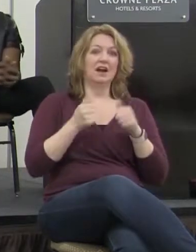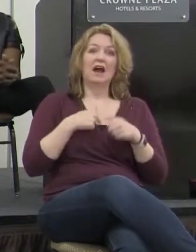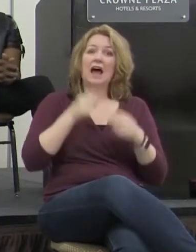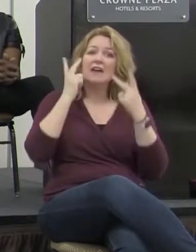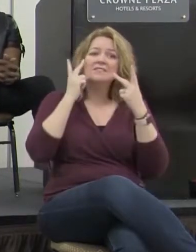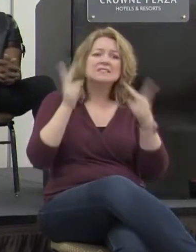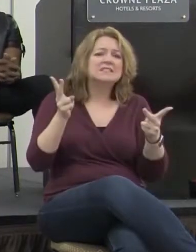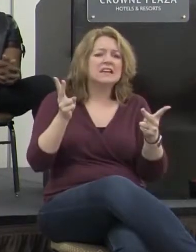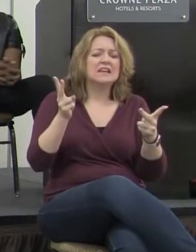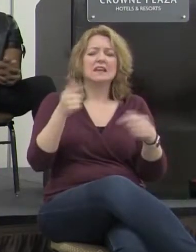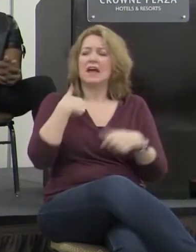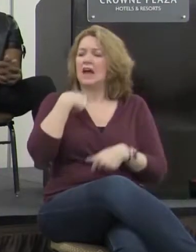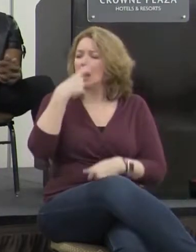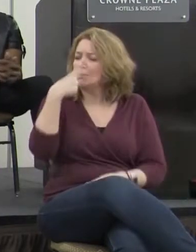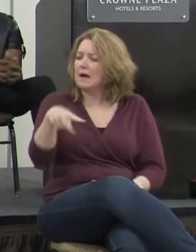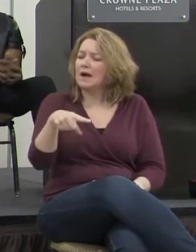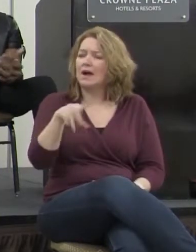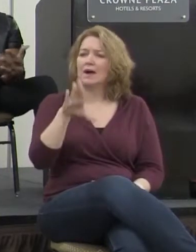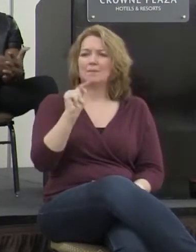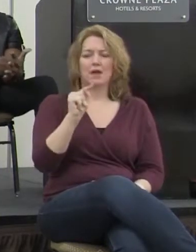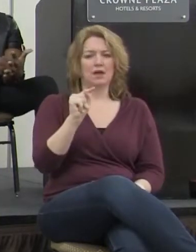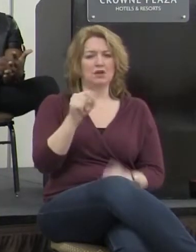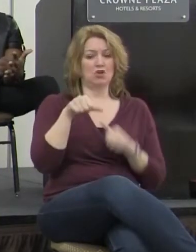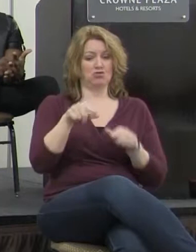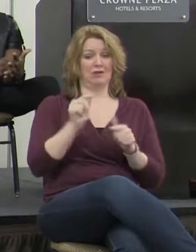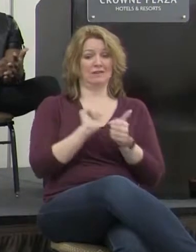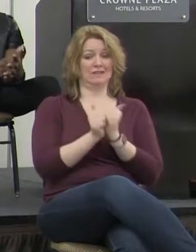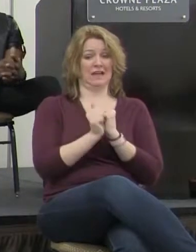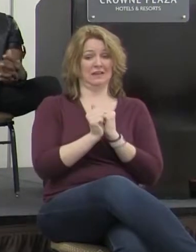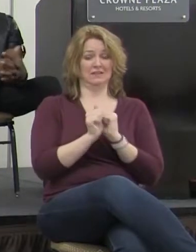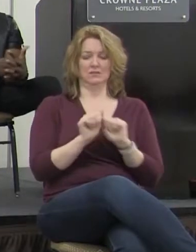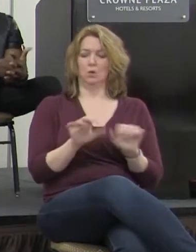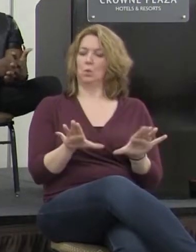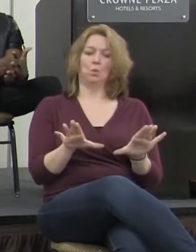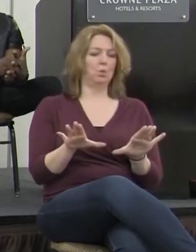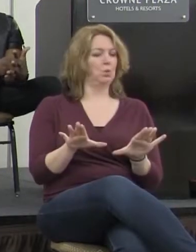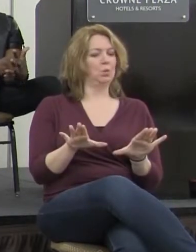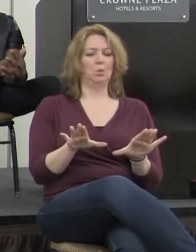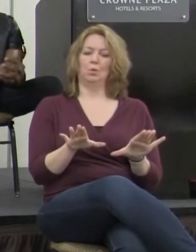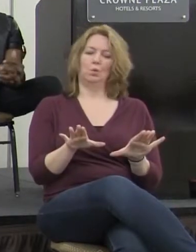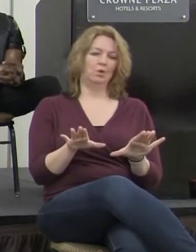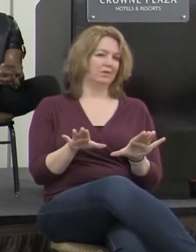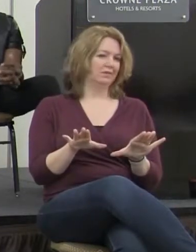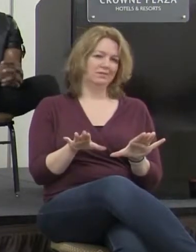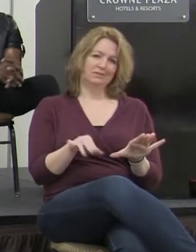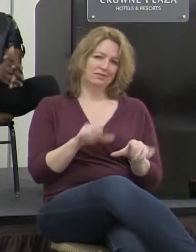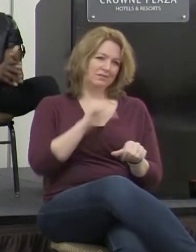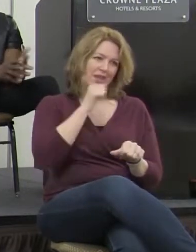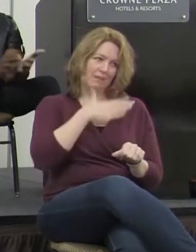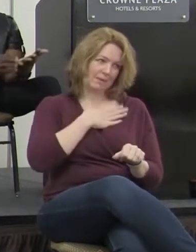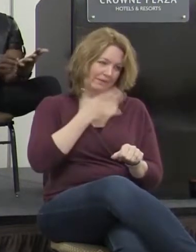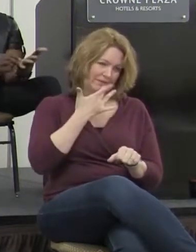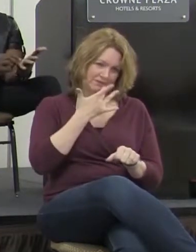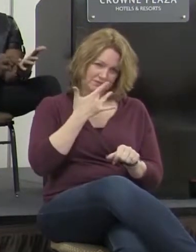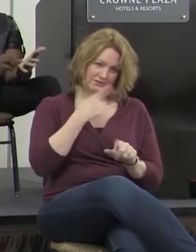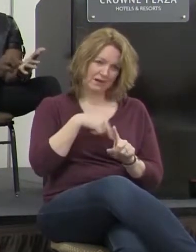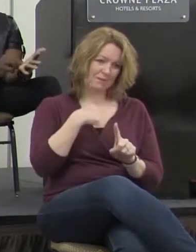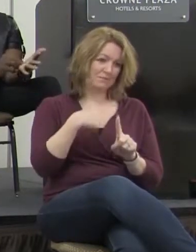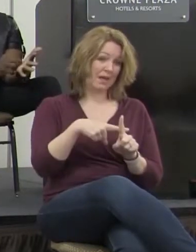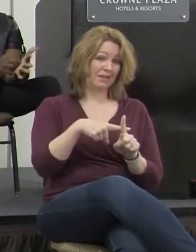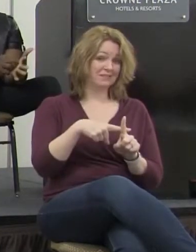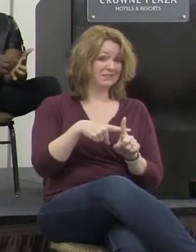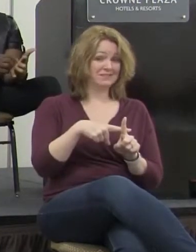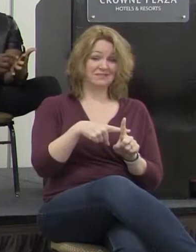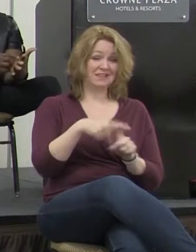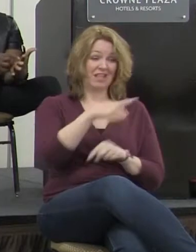race play scenes, so I don't mind it, but at a contest, I personally wouldn't have done that kind of thing. And plus, the contest didn't alert the people that this